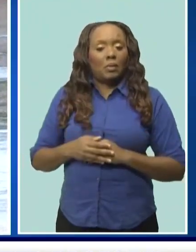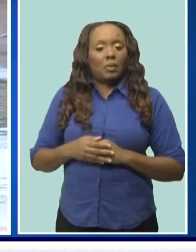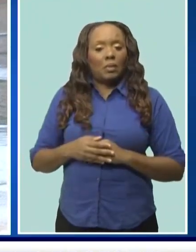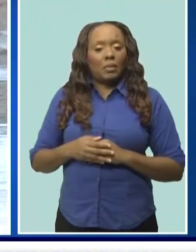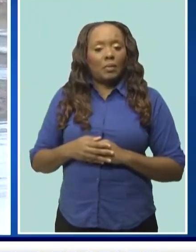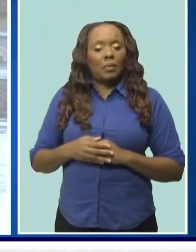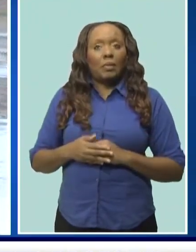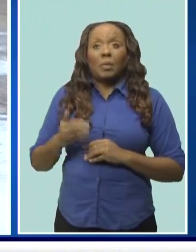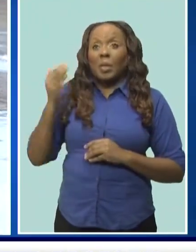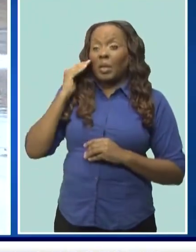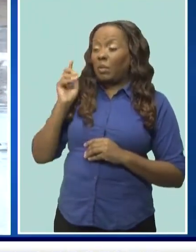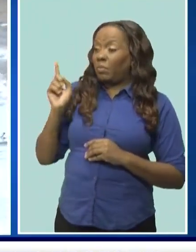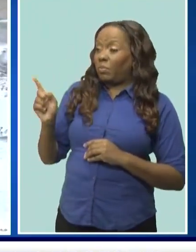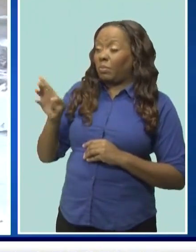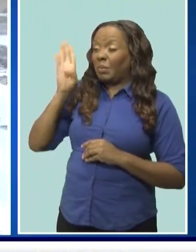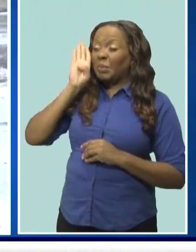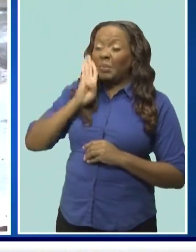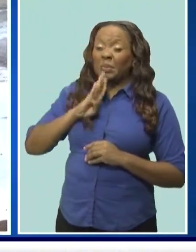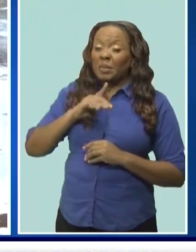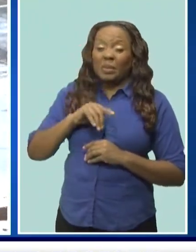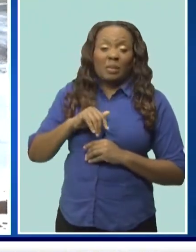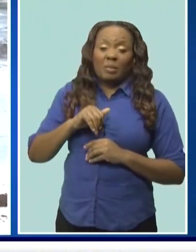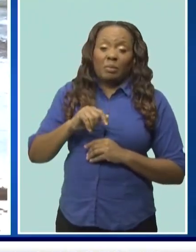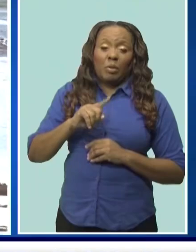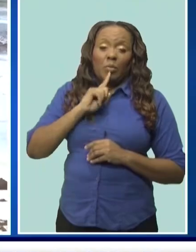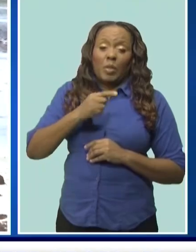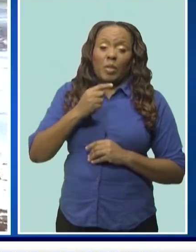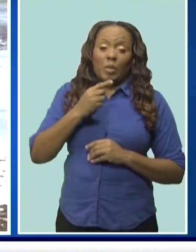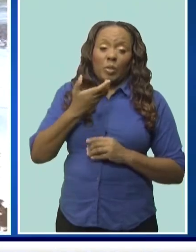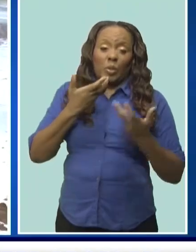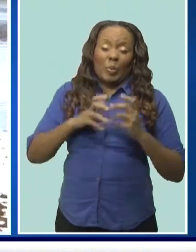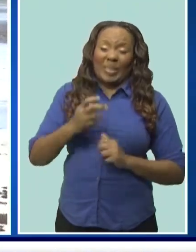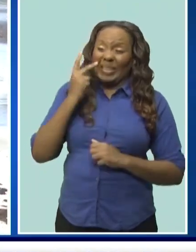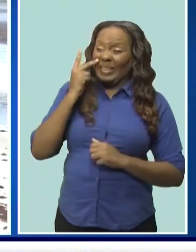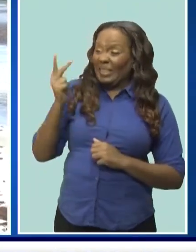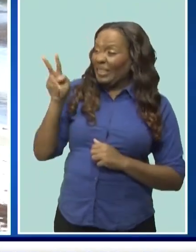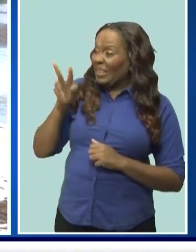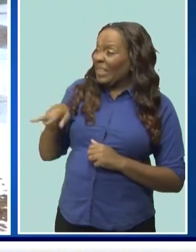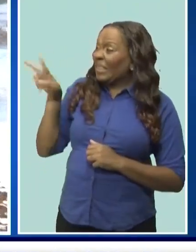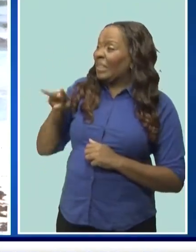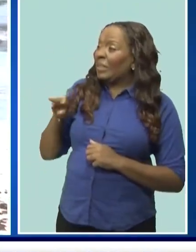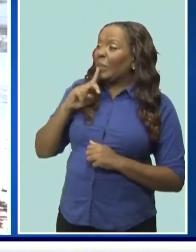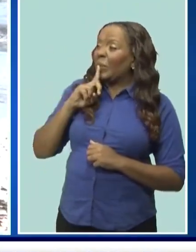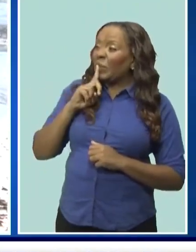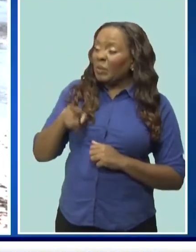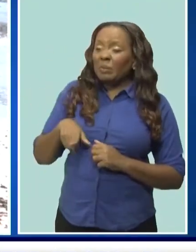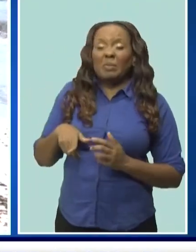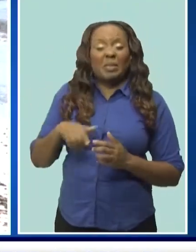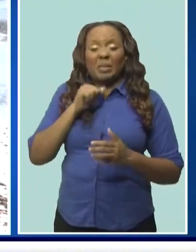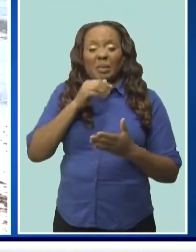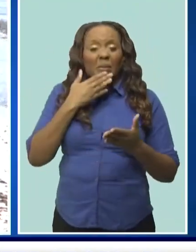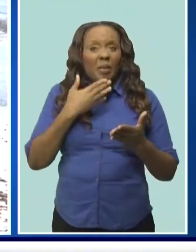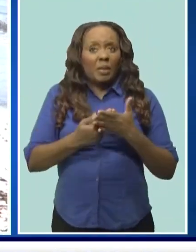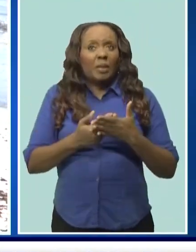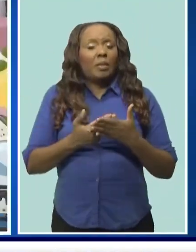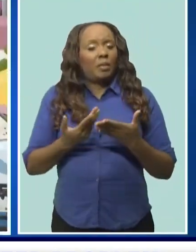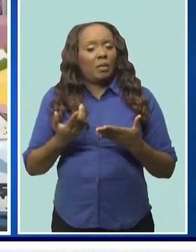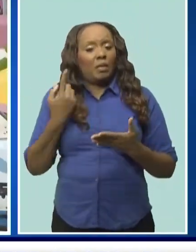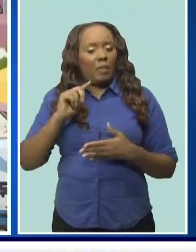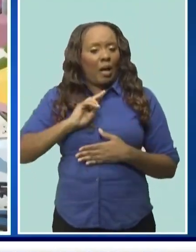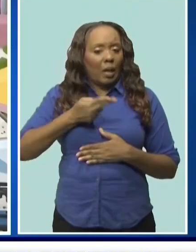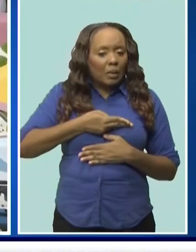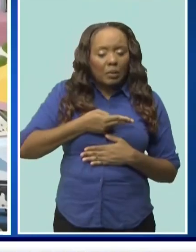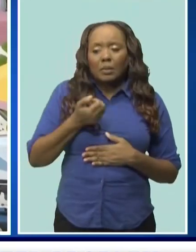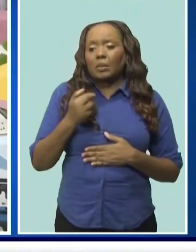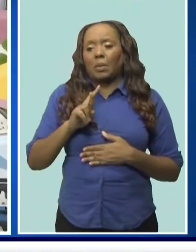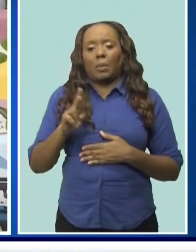know is unsightly, it is a threat, and it is not very good for neither locals